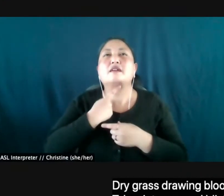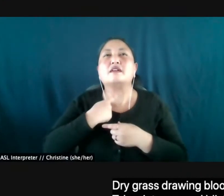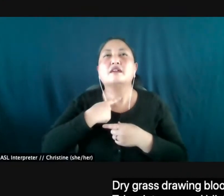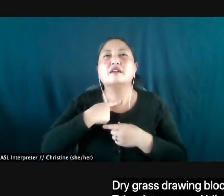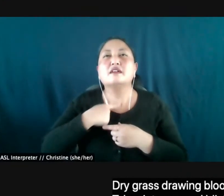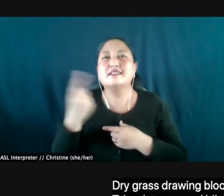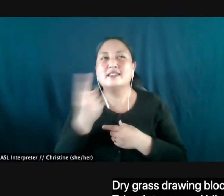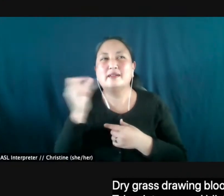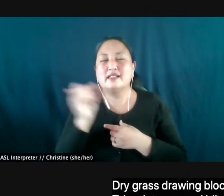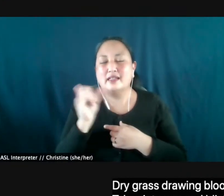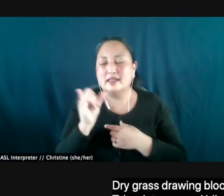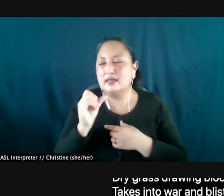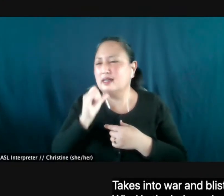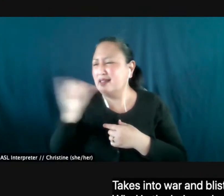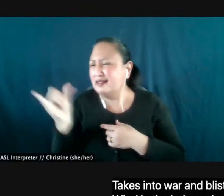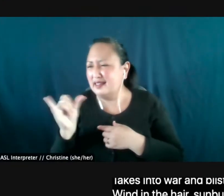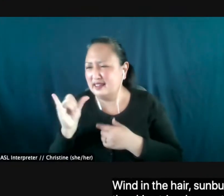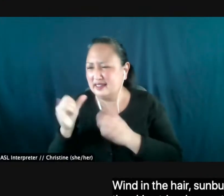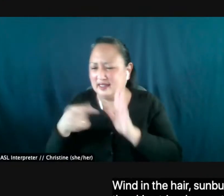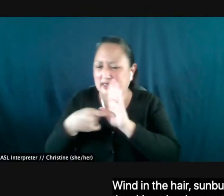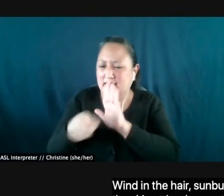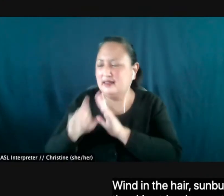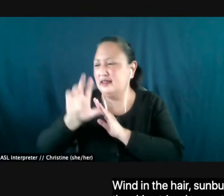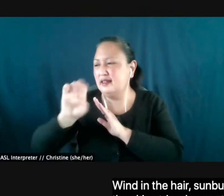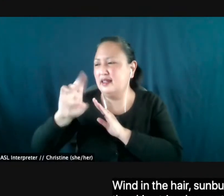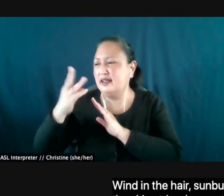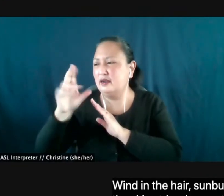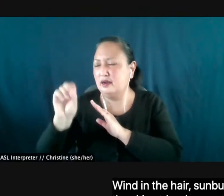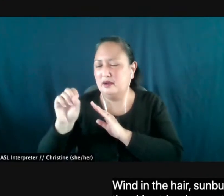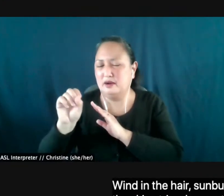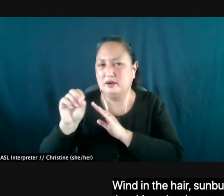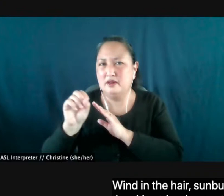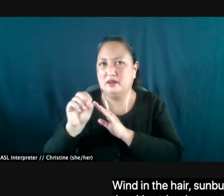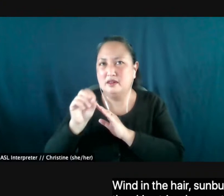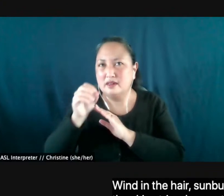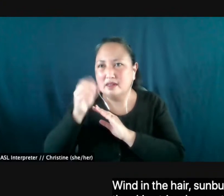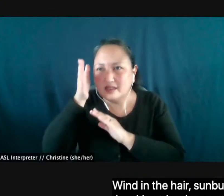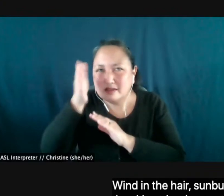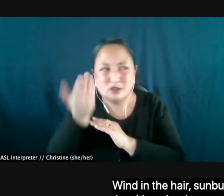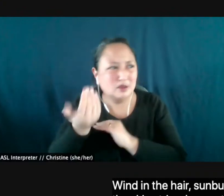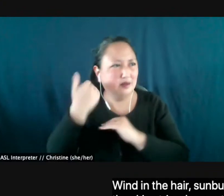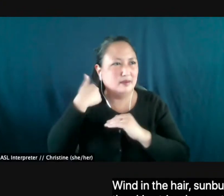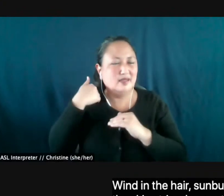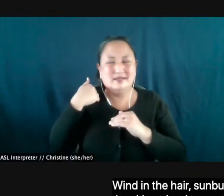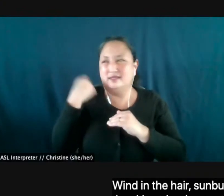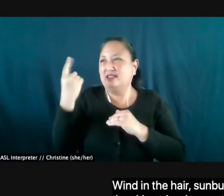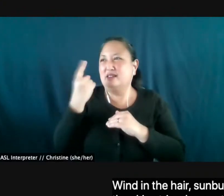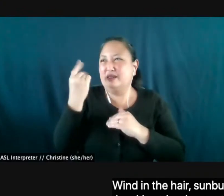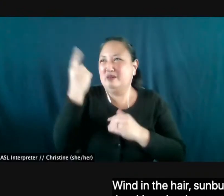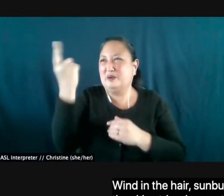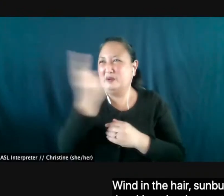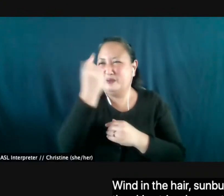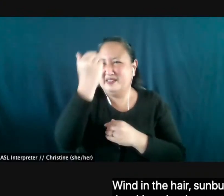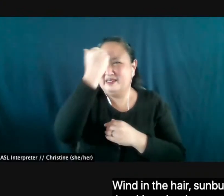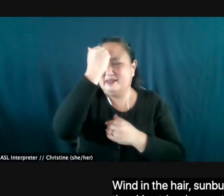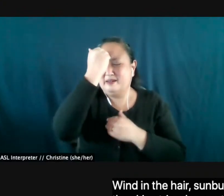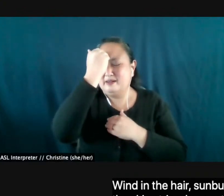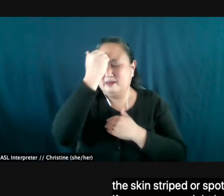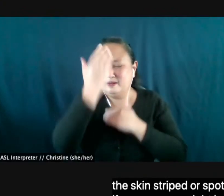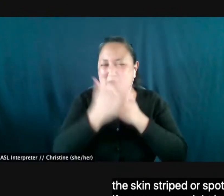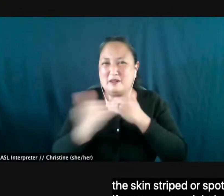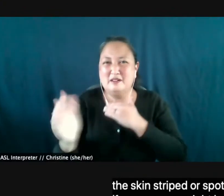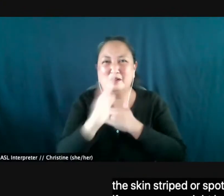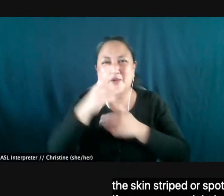like and unlike an echo, coming from before or behind, the sound of a voice you've always known calling your